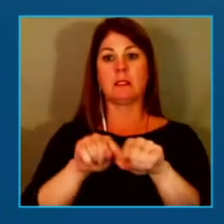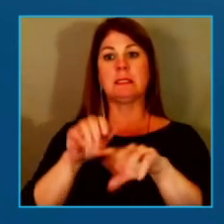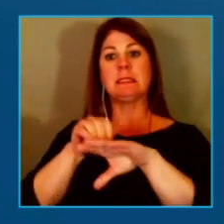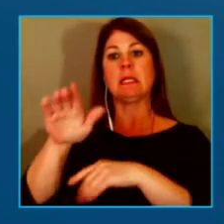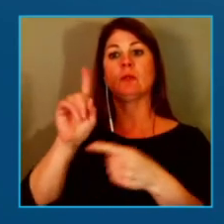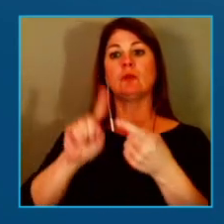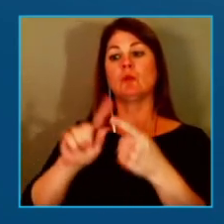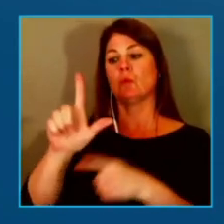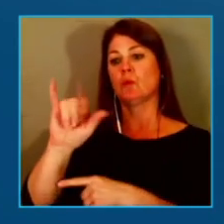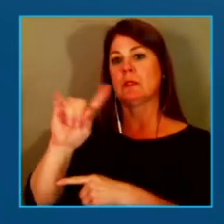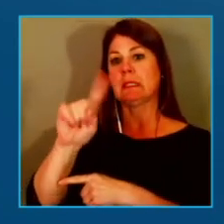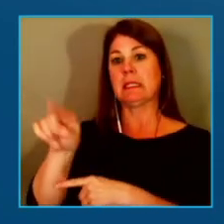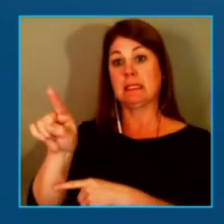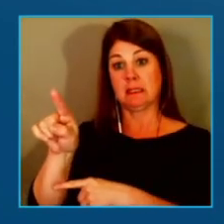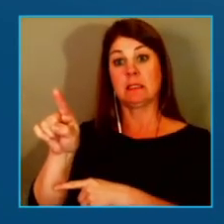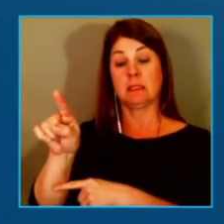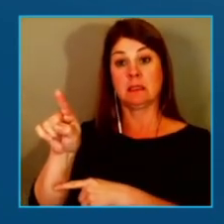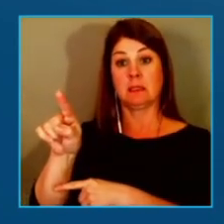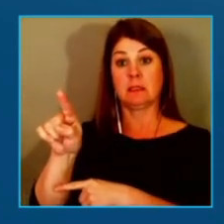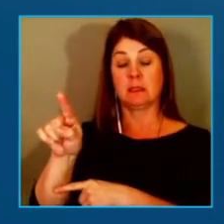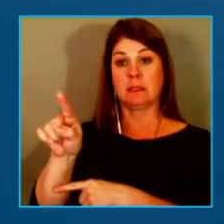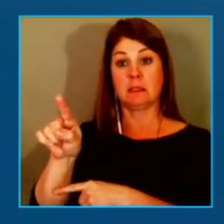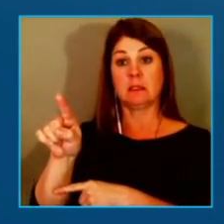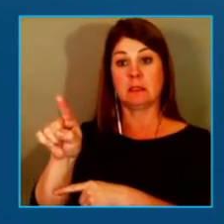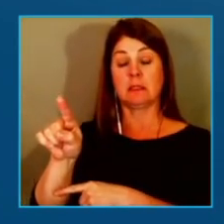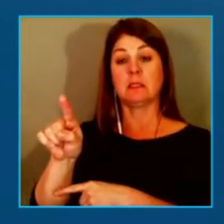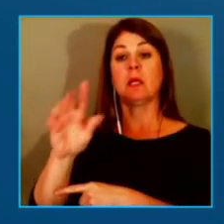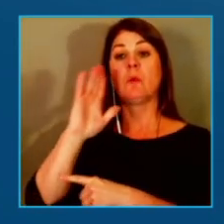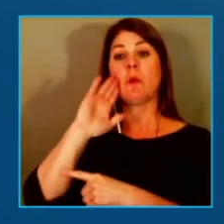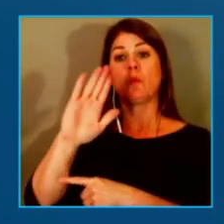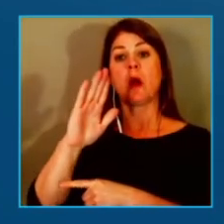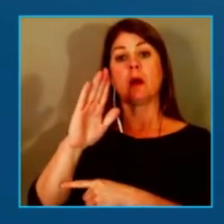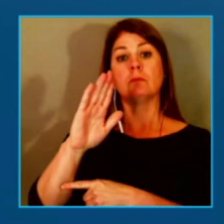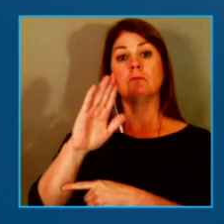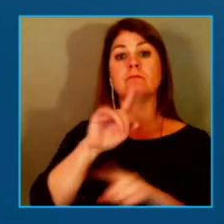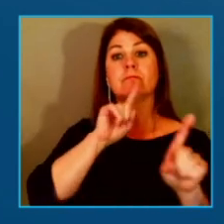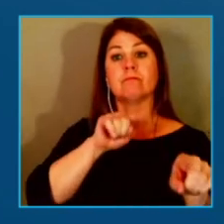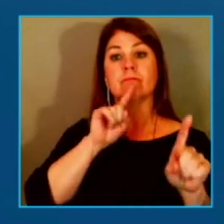we will address them for the group.